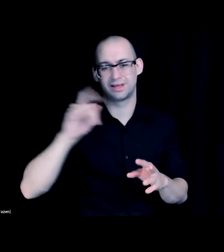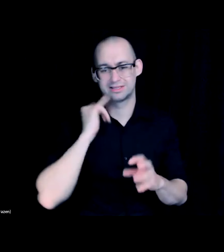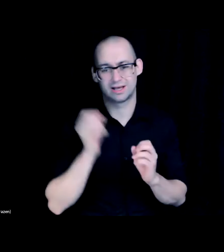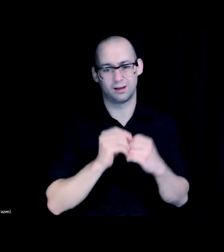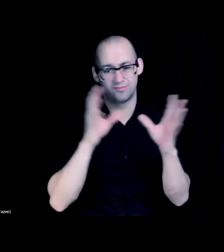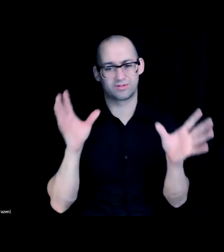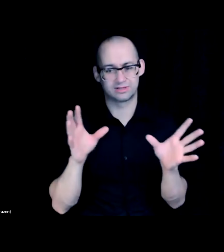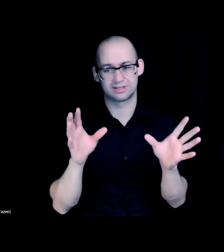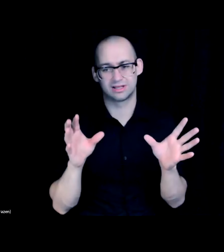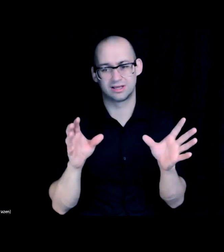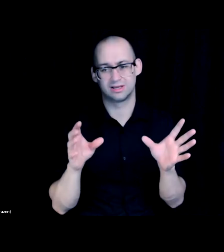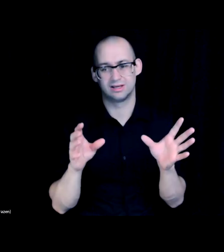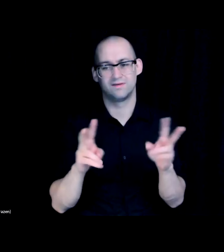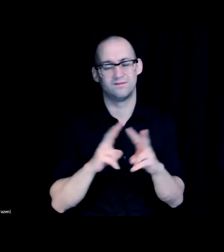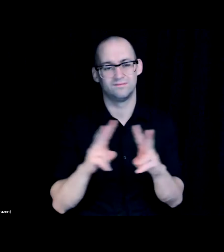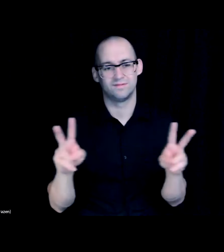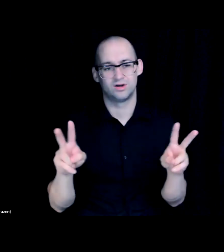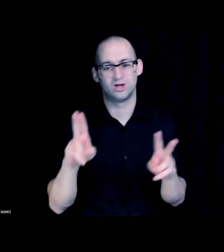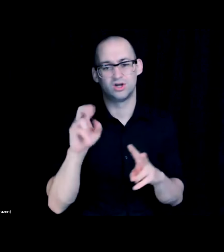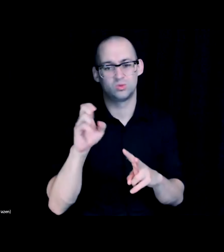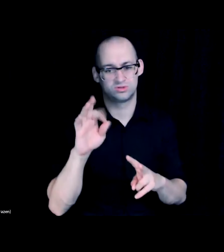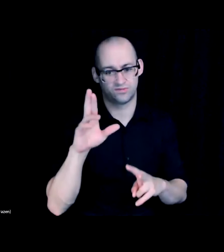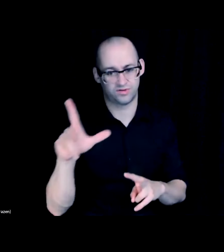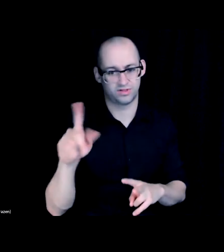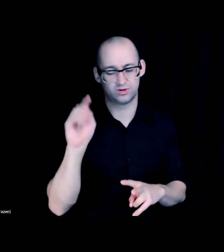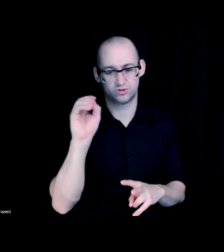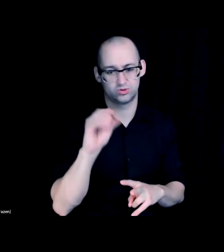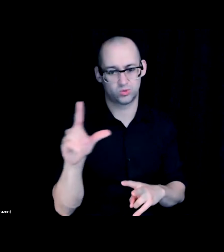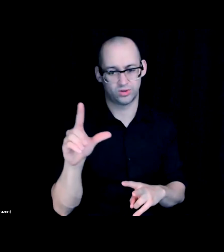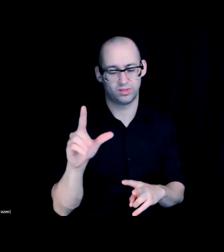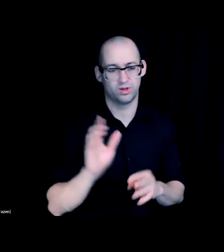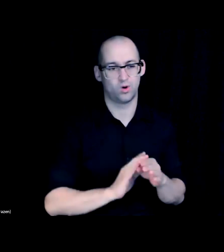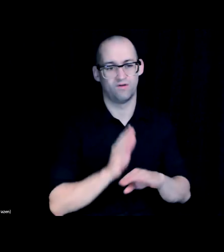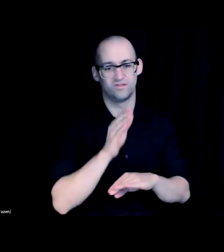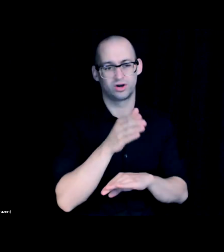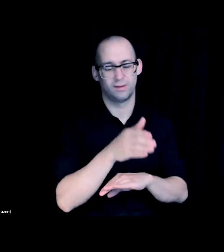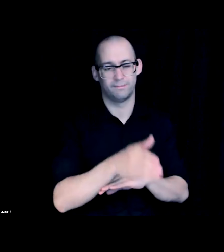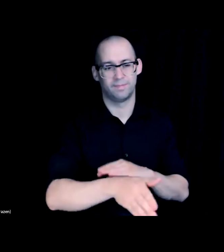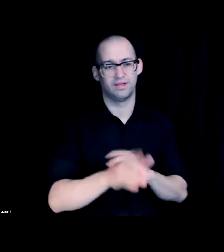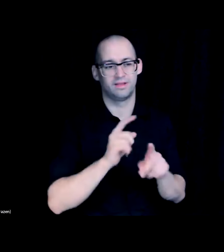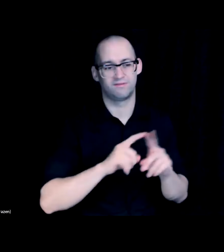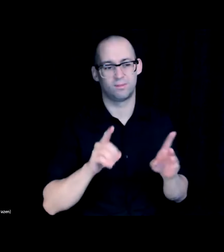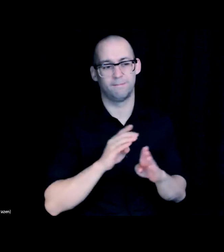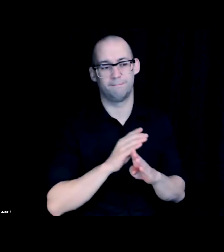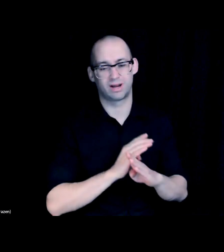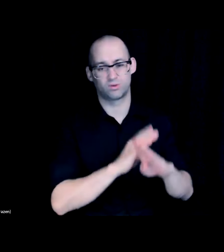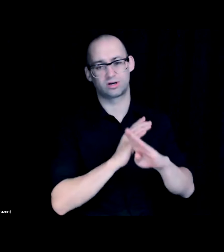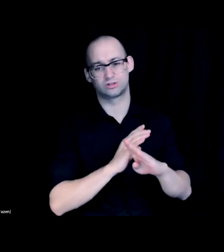a very useful tool to overcome, the barriers associated